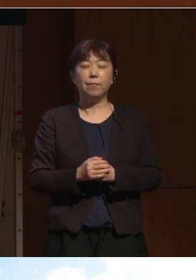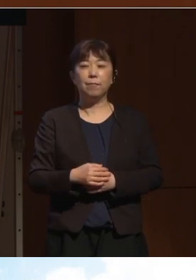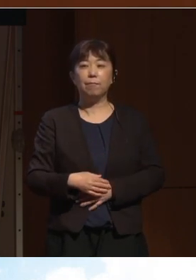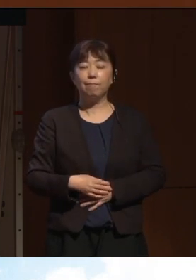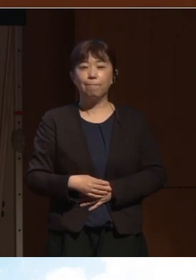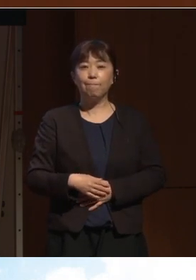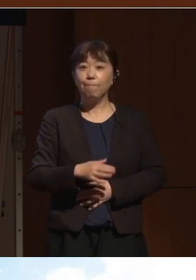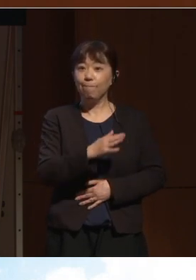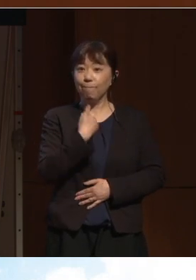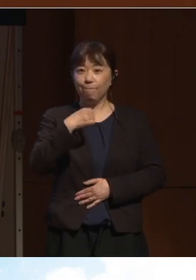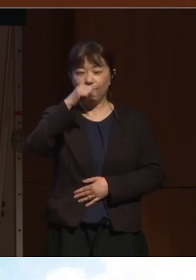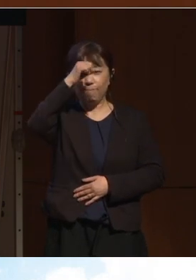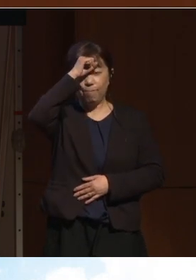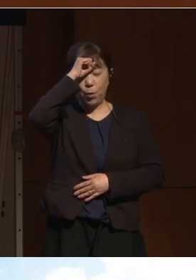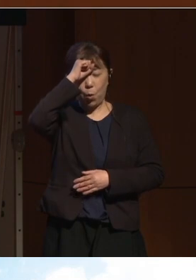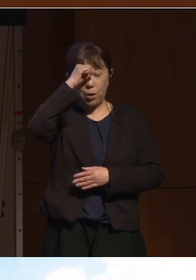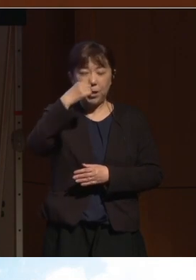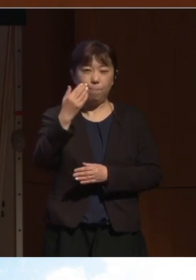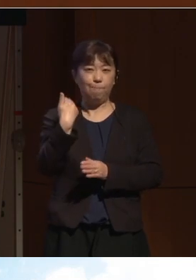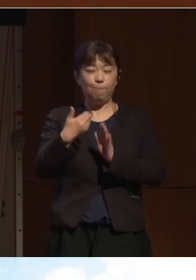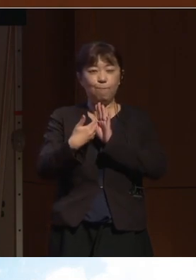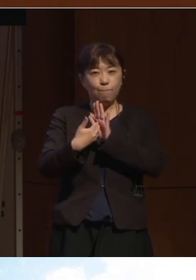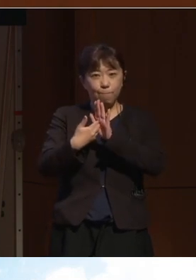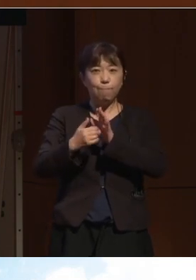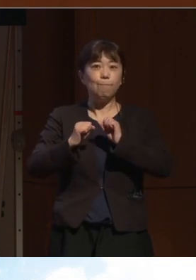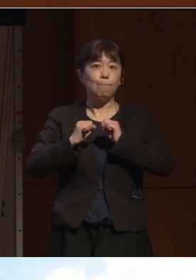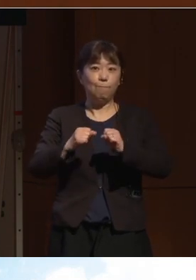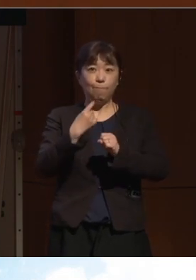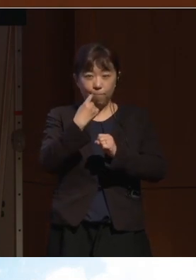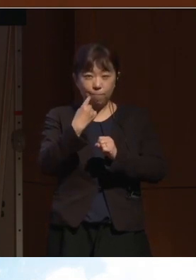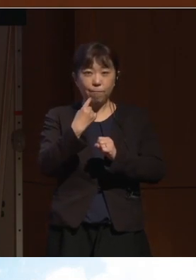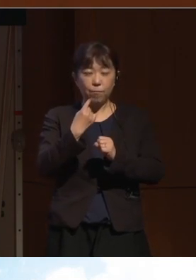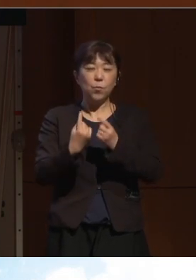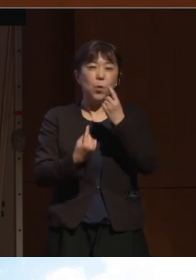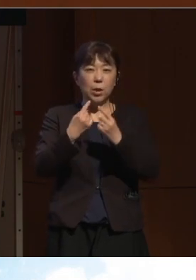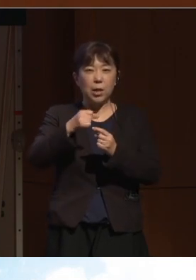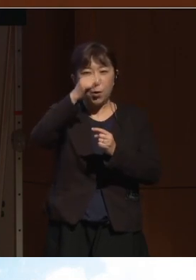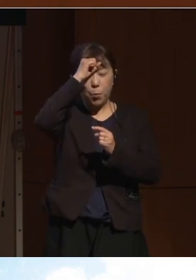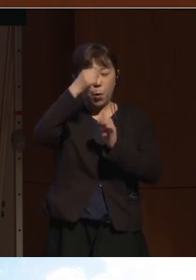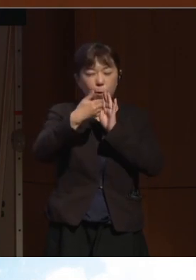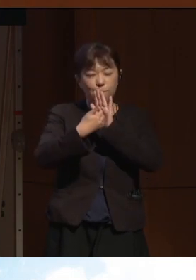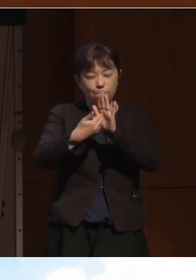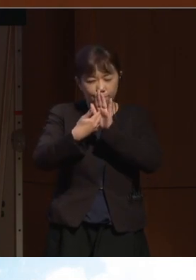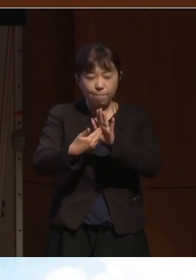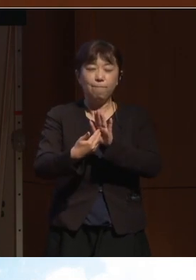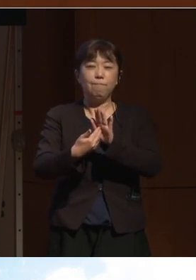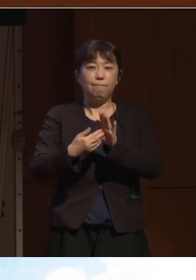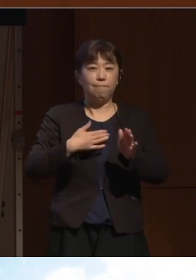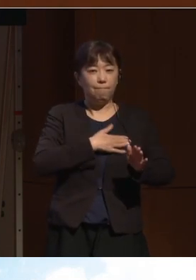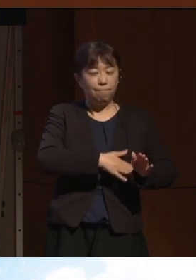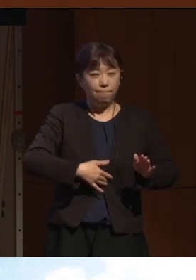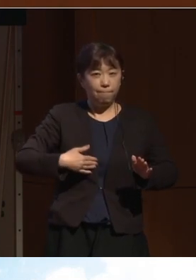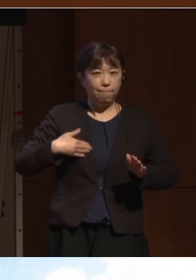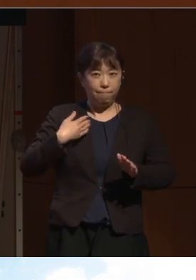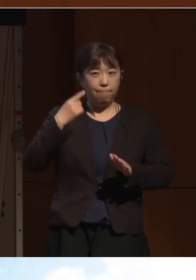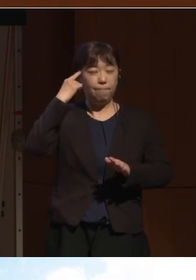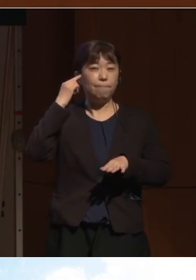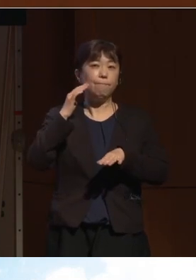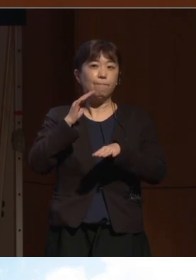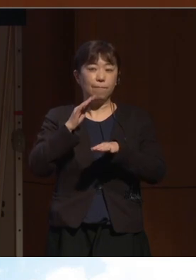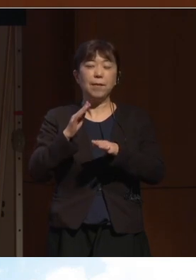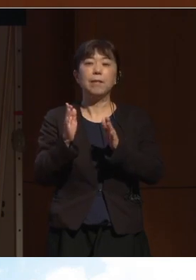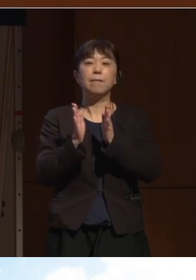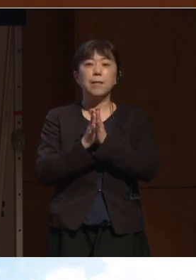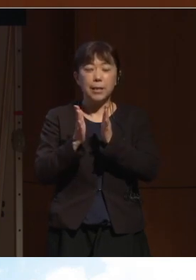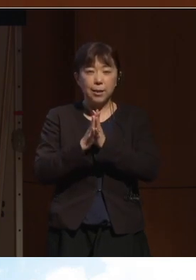delay disease, maintain physical, mental, and social activity. So that's a cause for optimism. The history of the last few decades